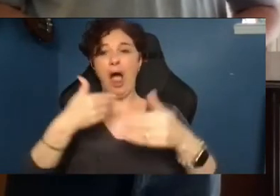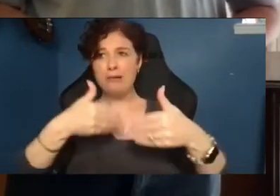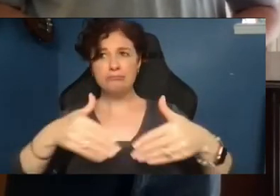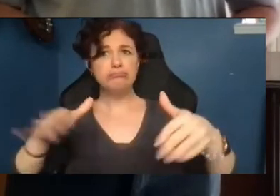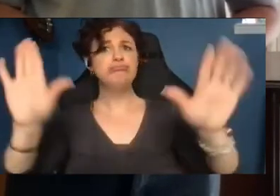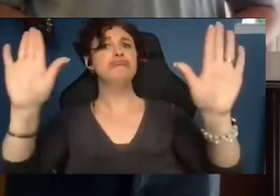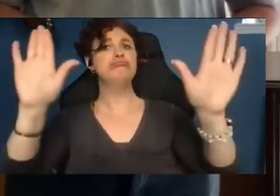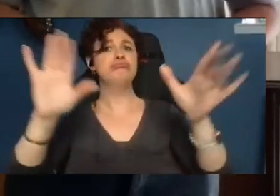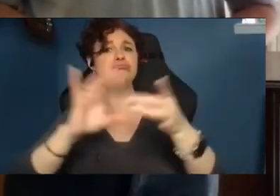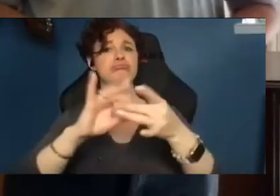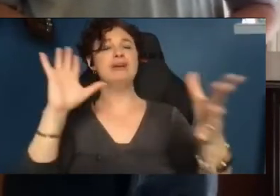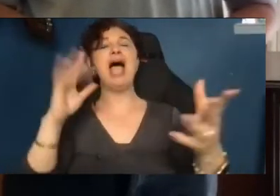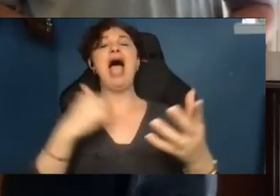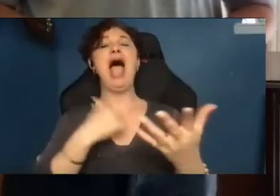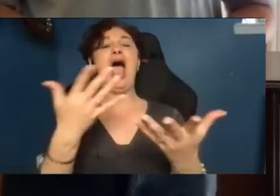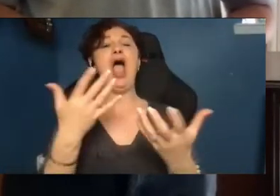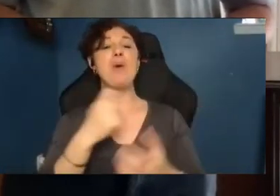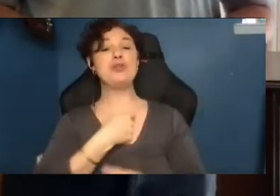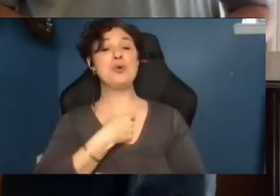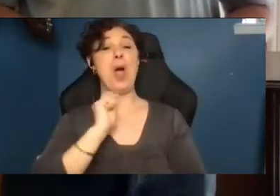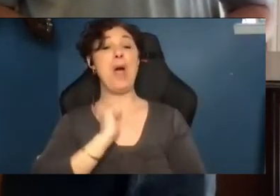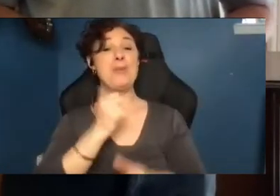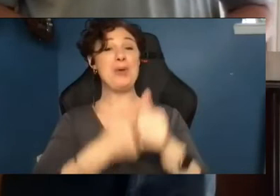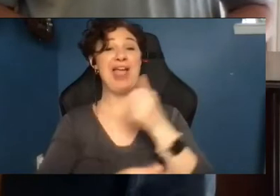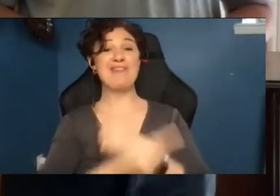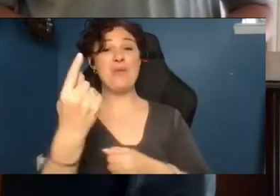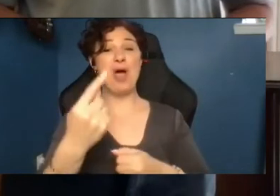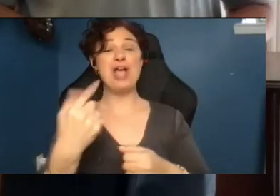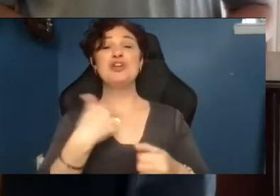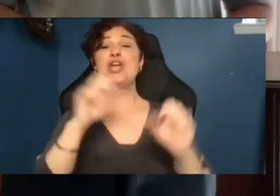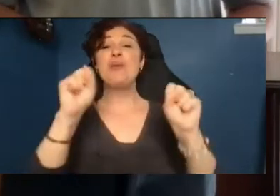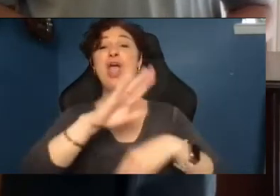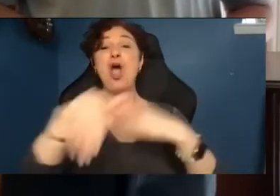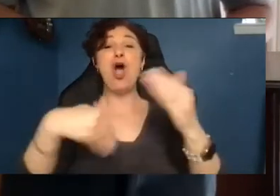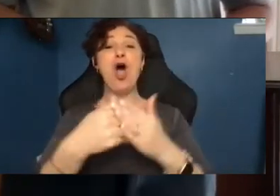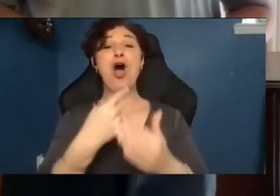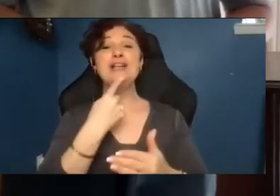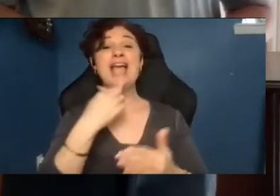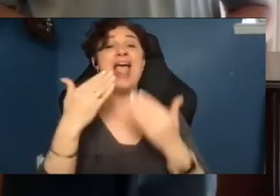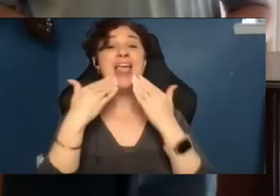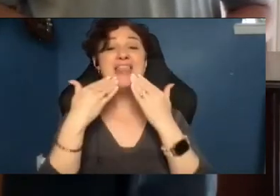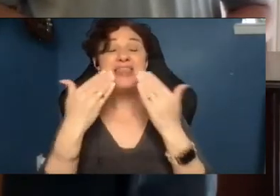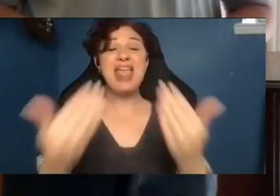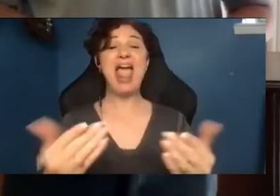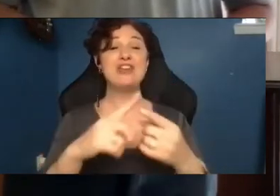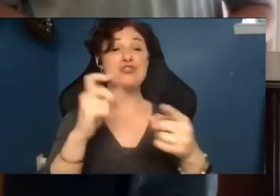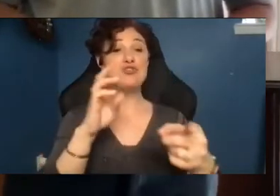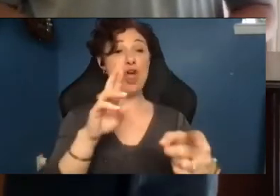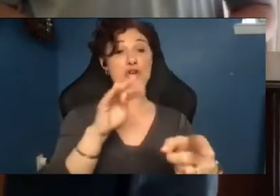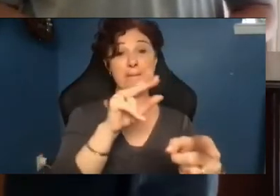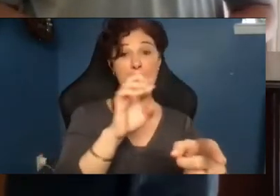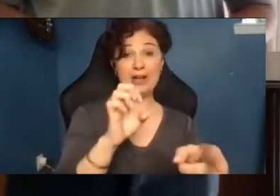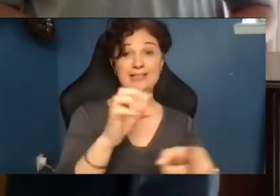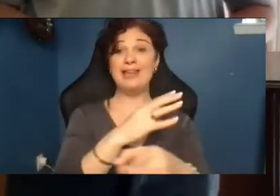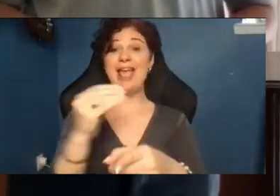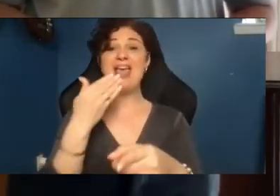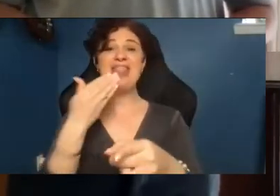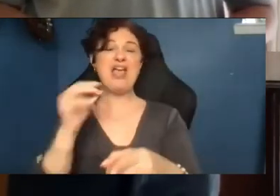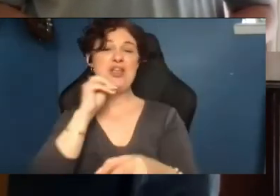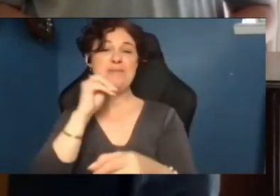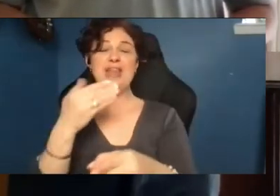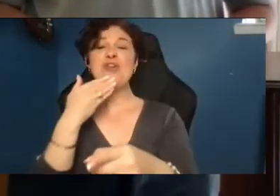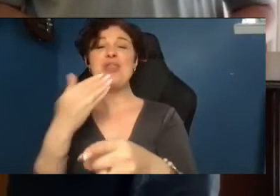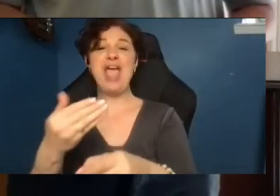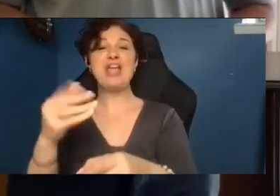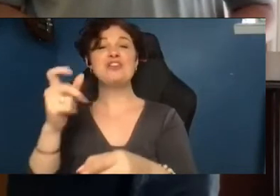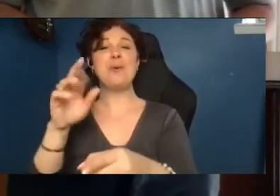everyone go, I'm going to unmute everybody. So can we all say thank you to Dr. Bondi, and thank you to Mandy, and